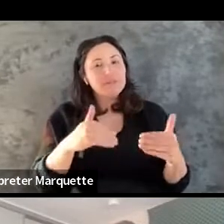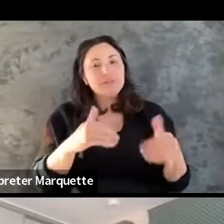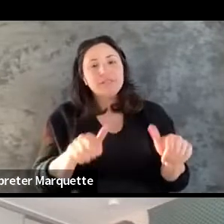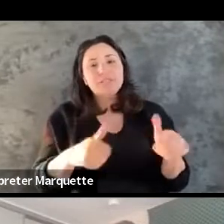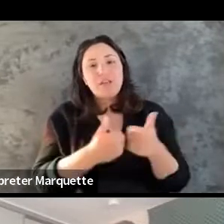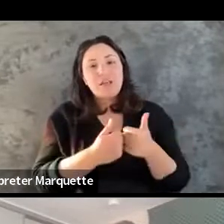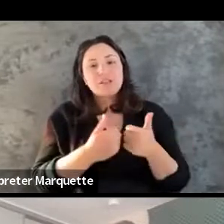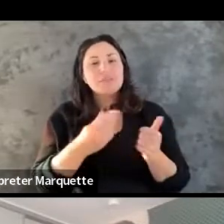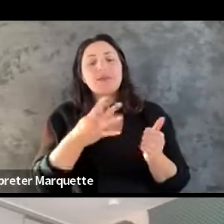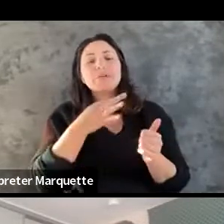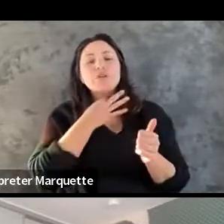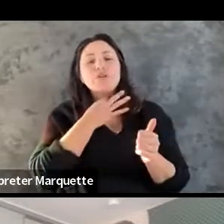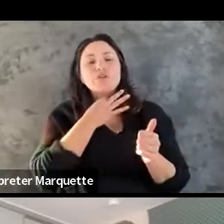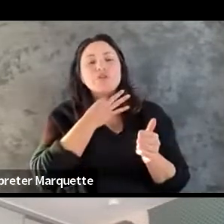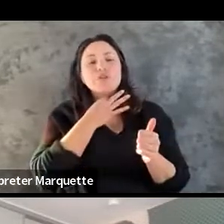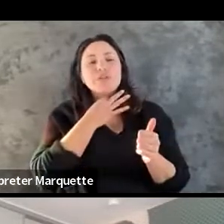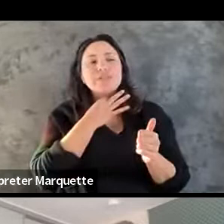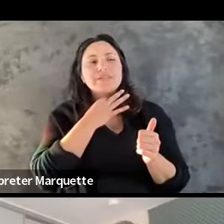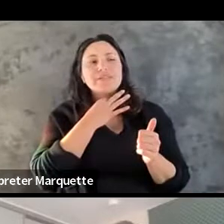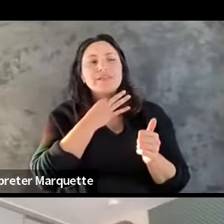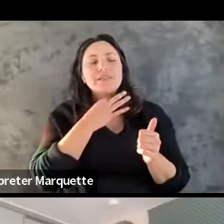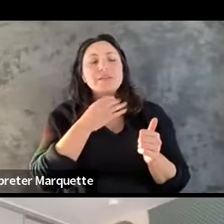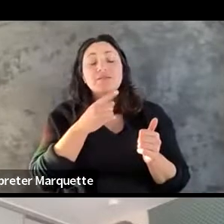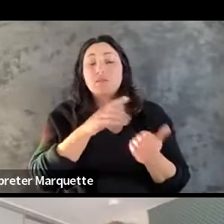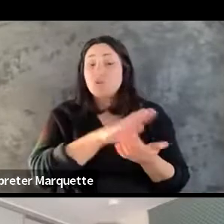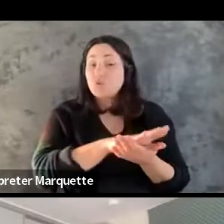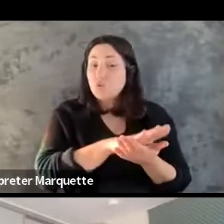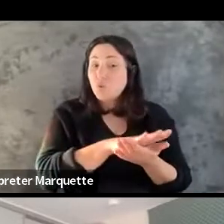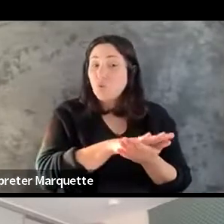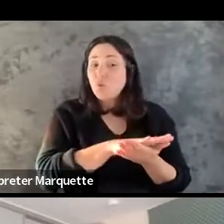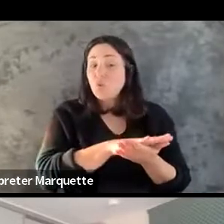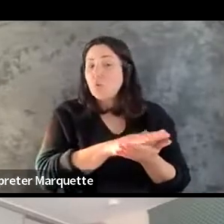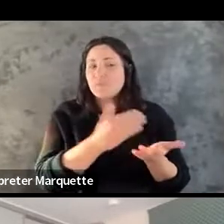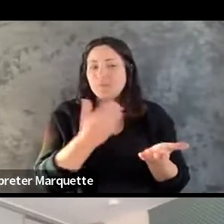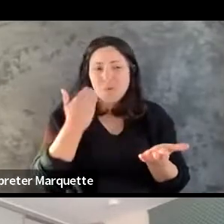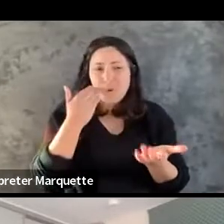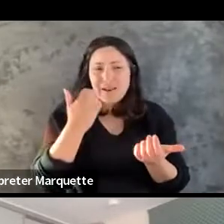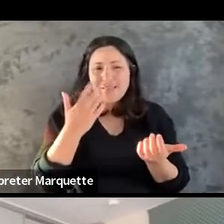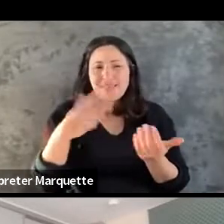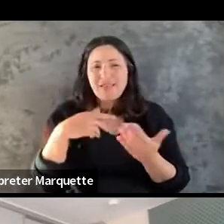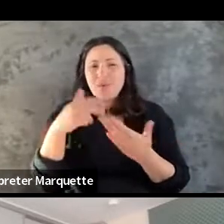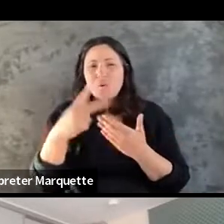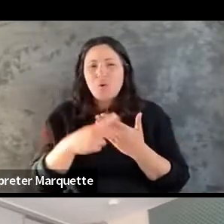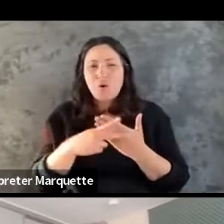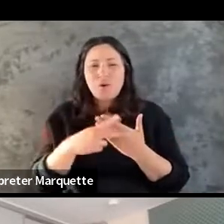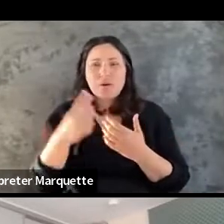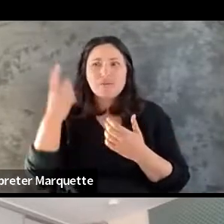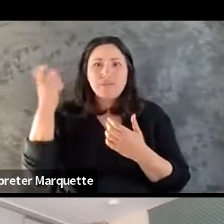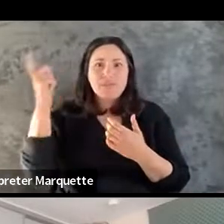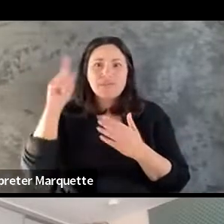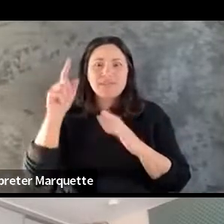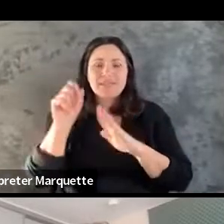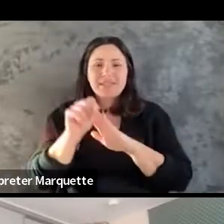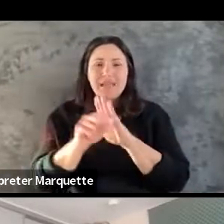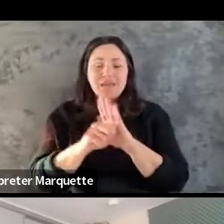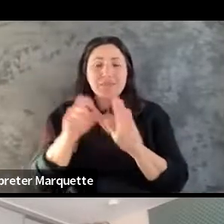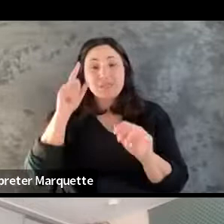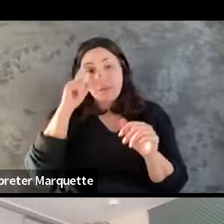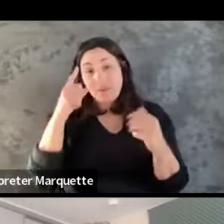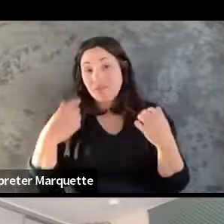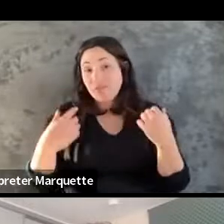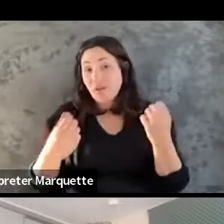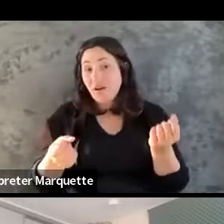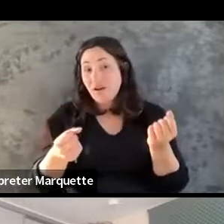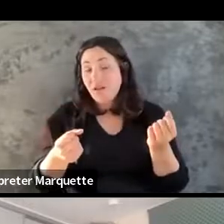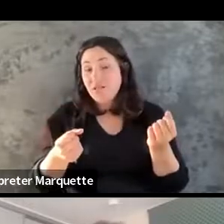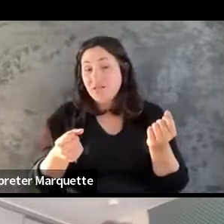just curious if the school, or if you've heard anything, programs coming down from the state, because mental health is such